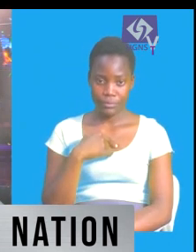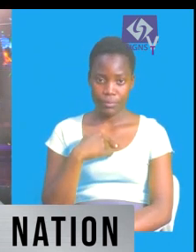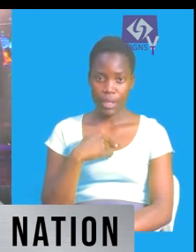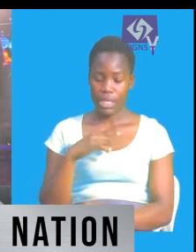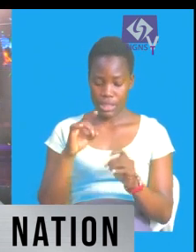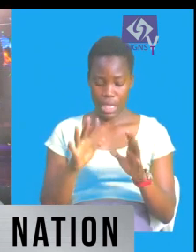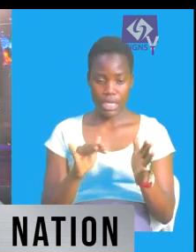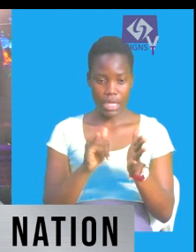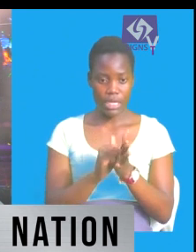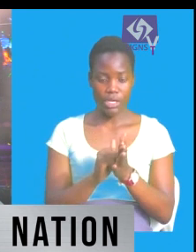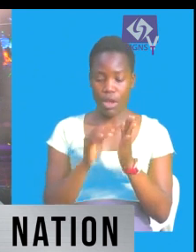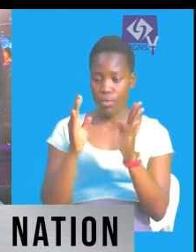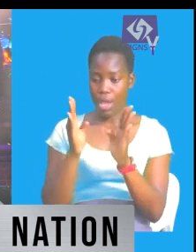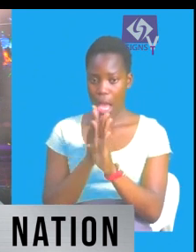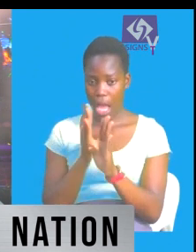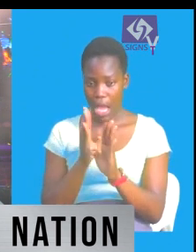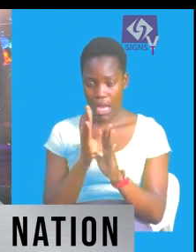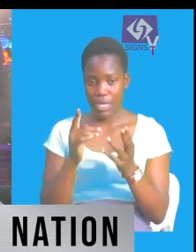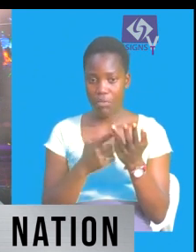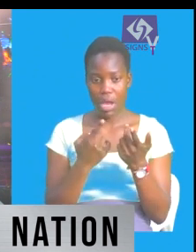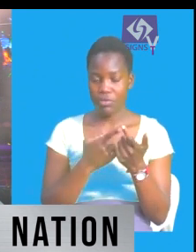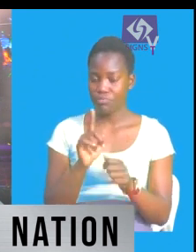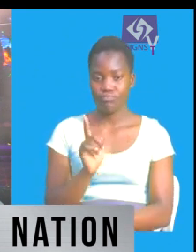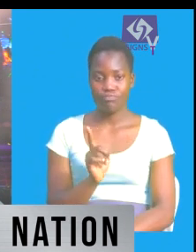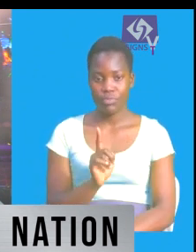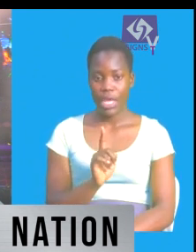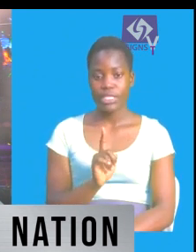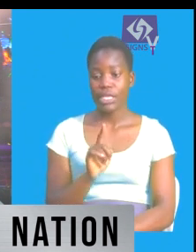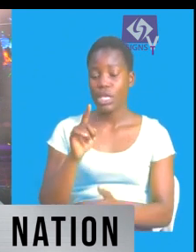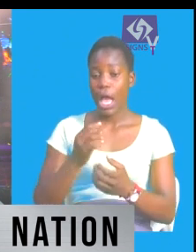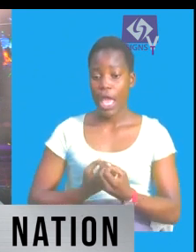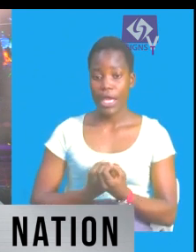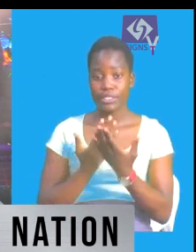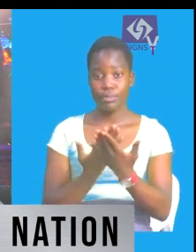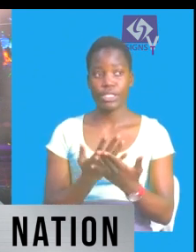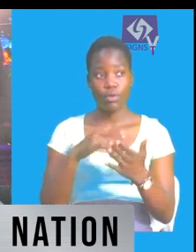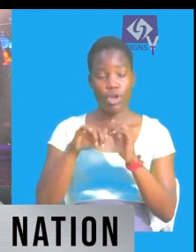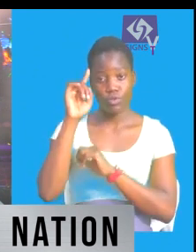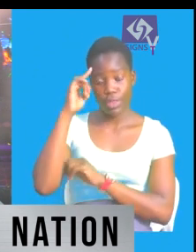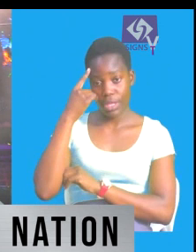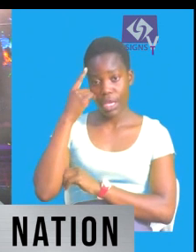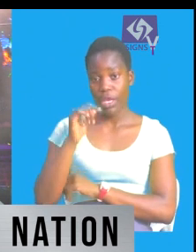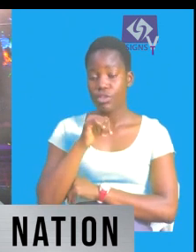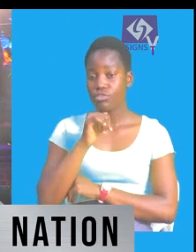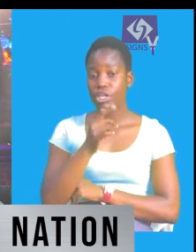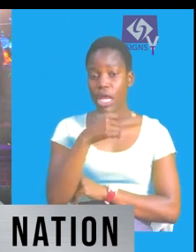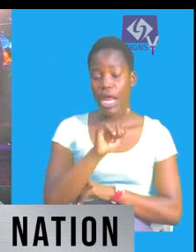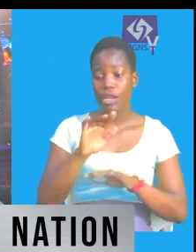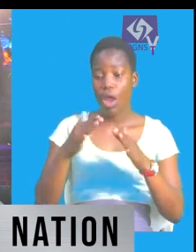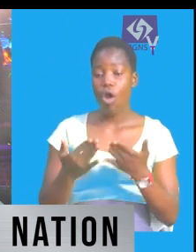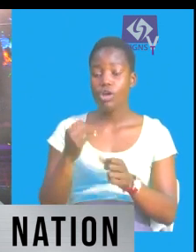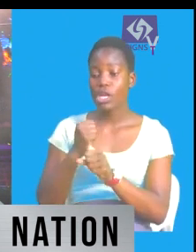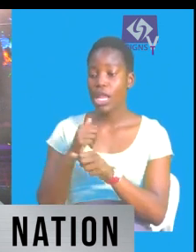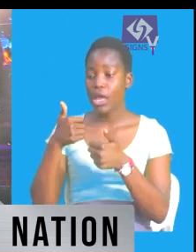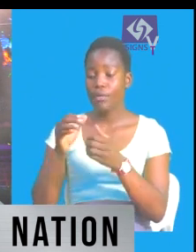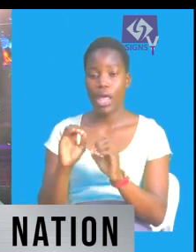like tuna feature when we are doing it. Yes. It's just like airing out what we think is not right or not being done